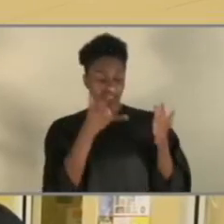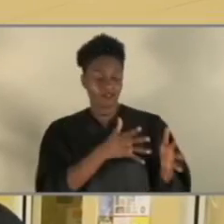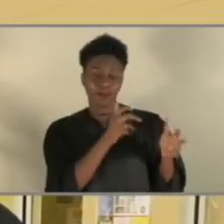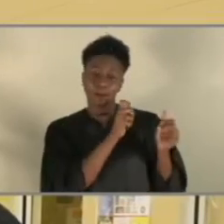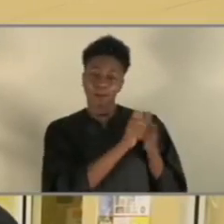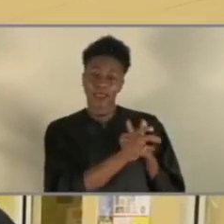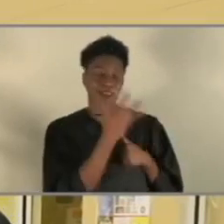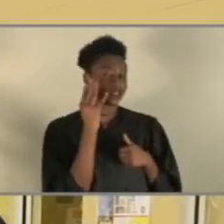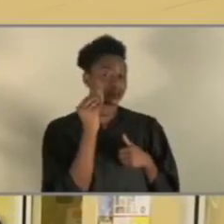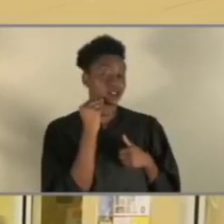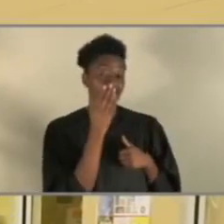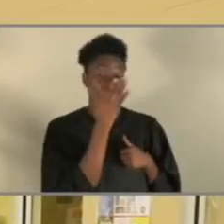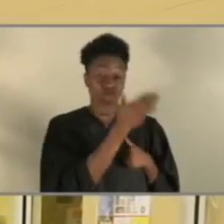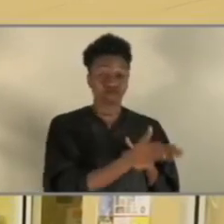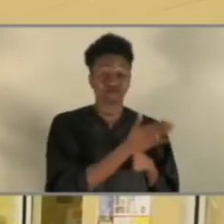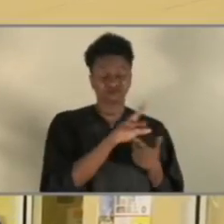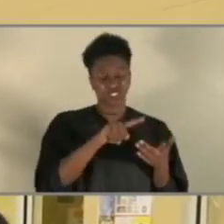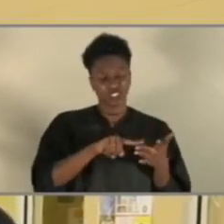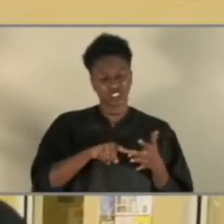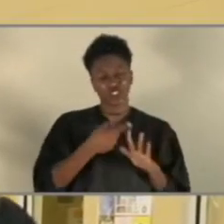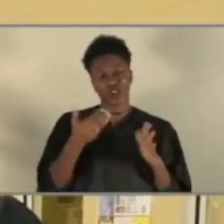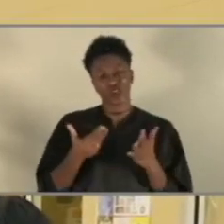to start new experiences on the other.